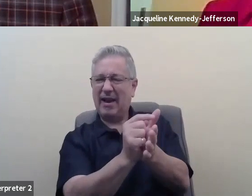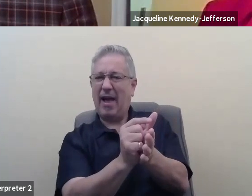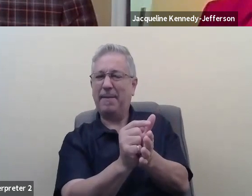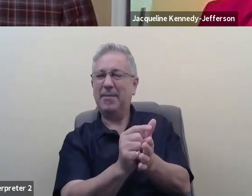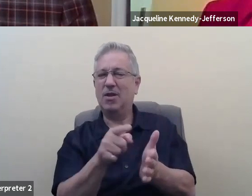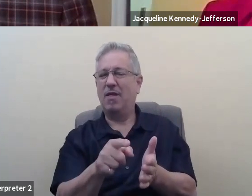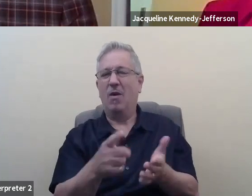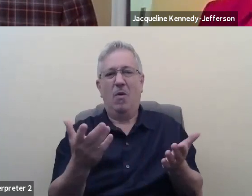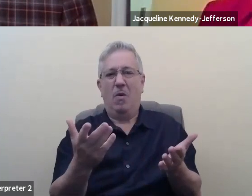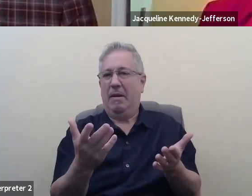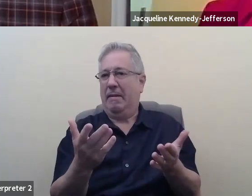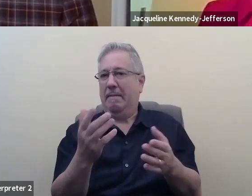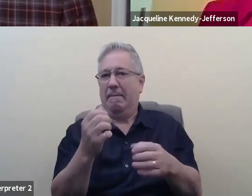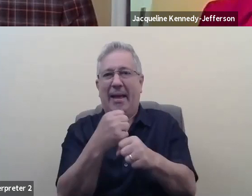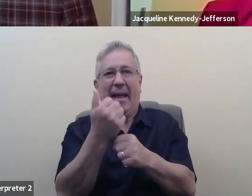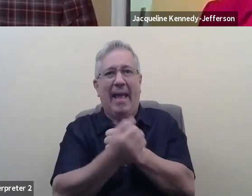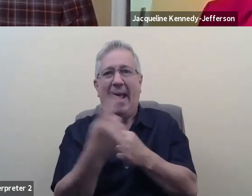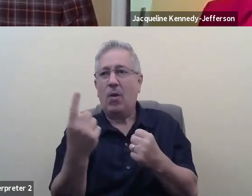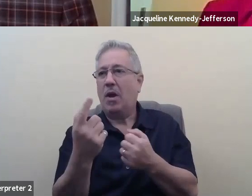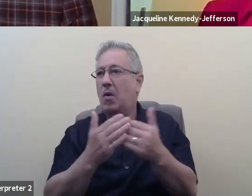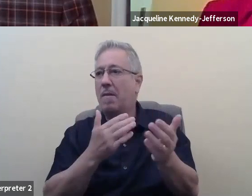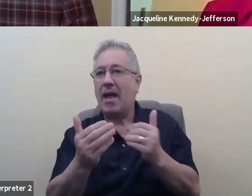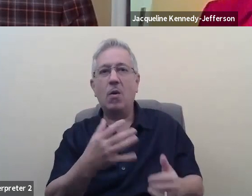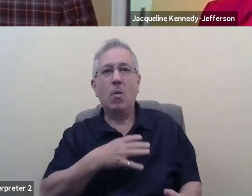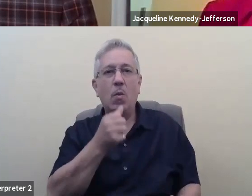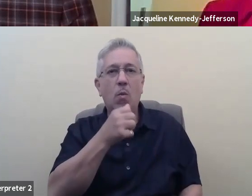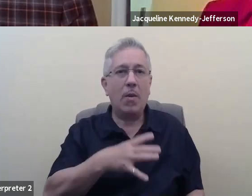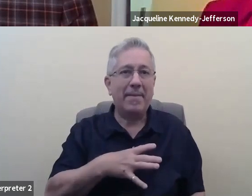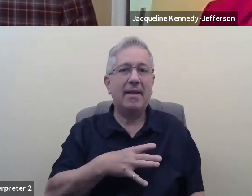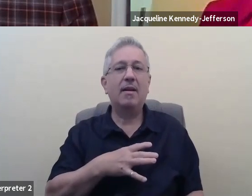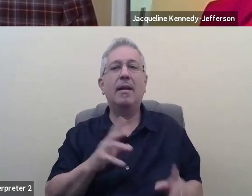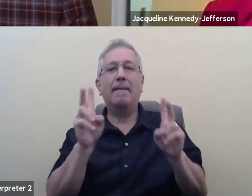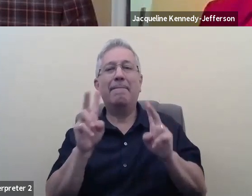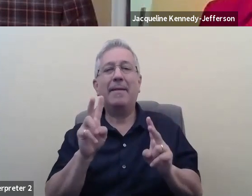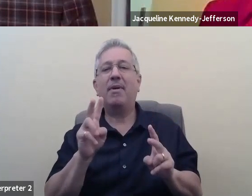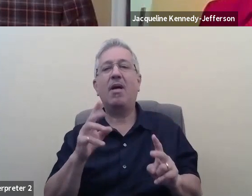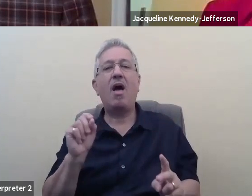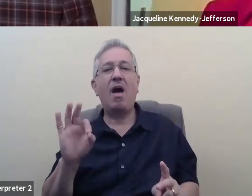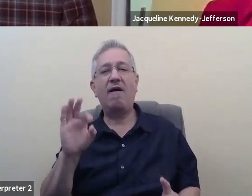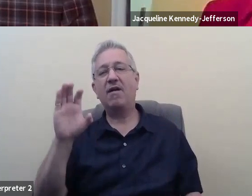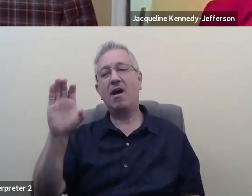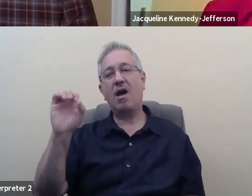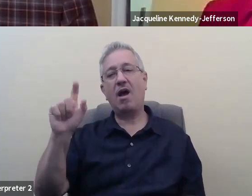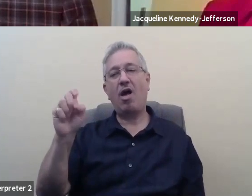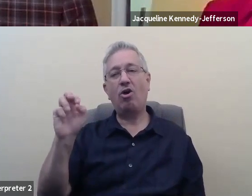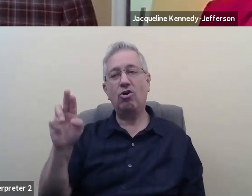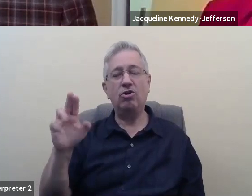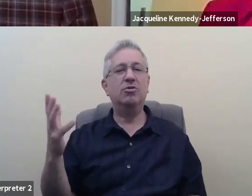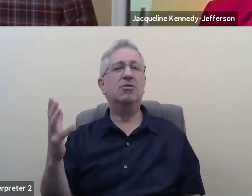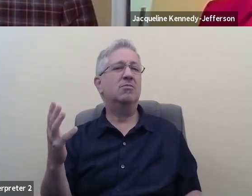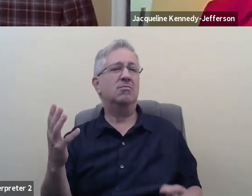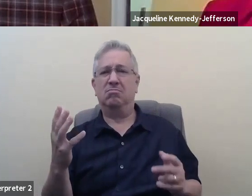have Mosaic, our people of color, Inspire, our women's network, SendVet for veterans and military family, and then C-Pride for